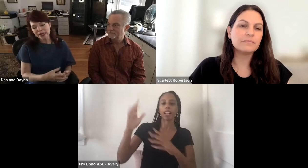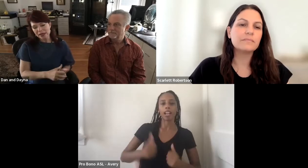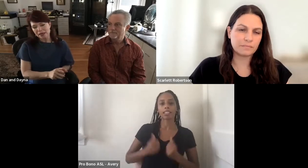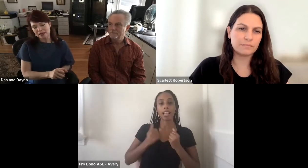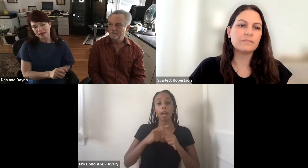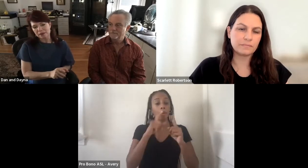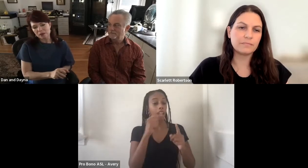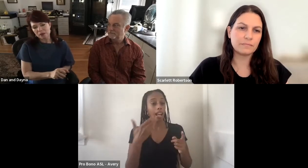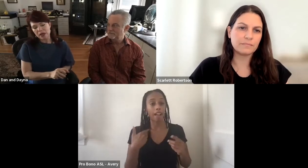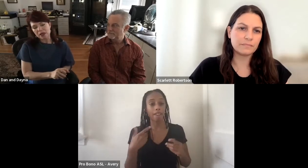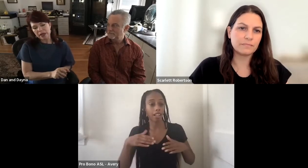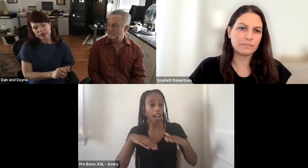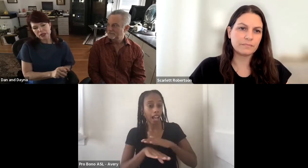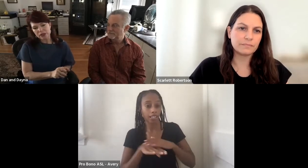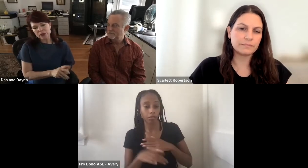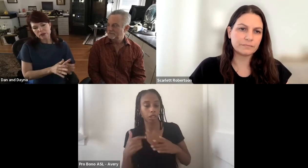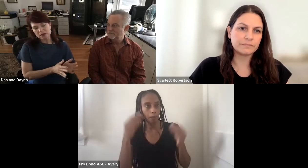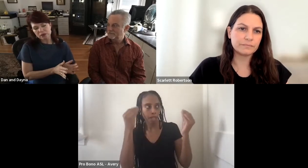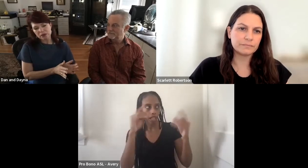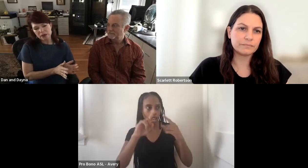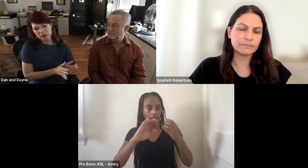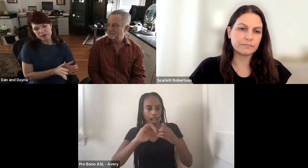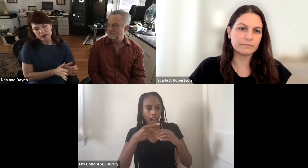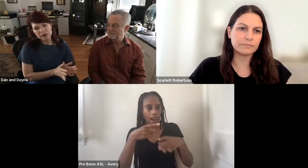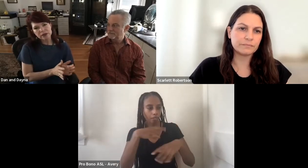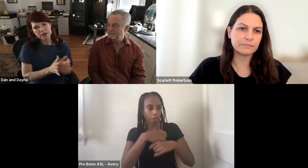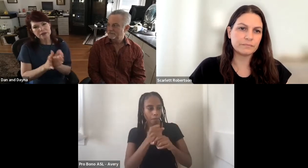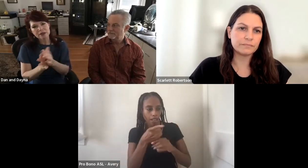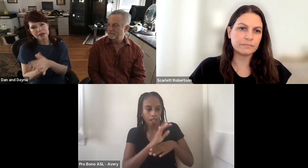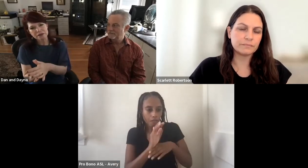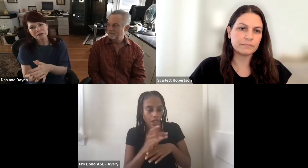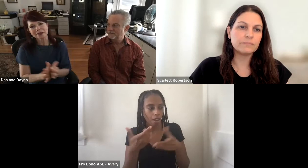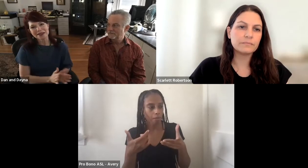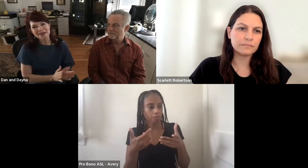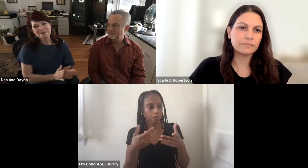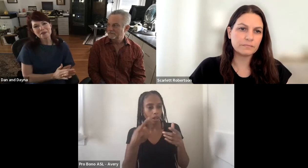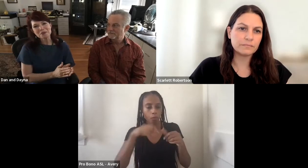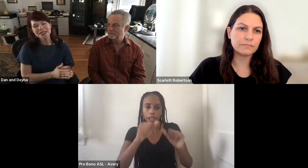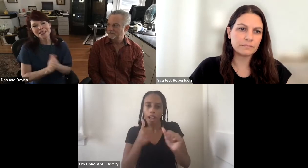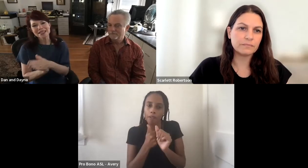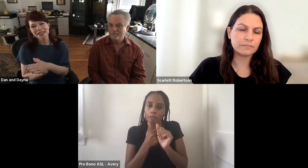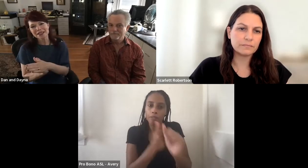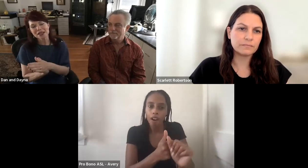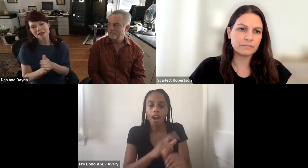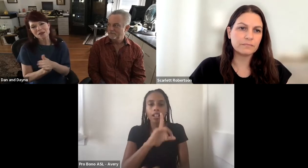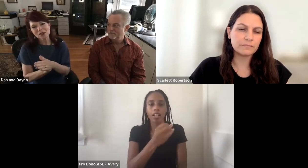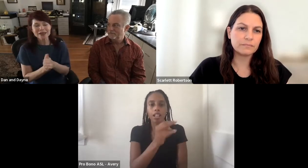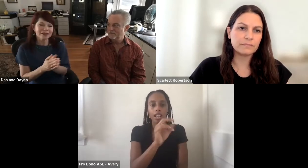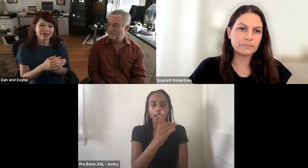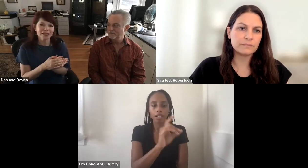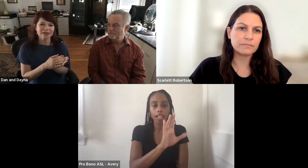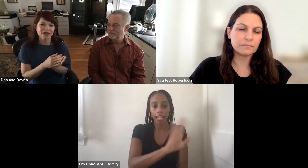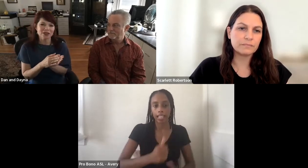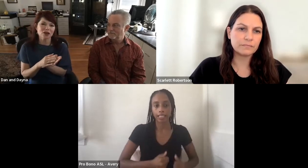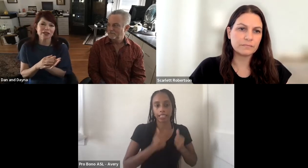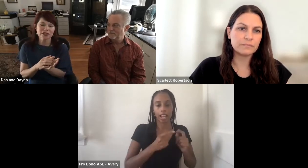anyway, allowed us to follow Leonard's life from the beginning to the end. And we